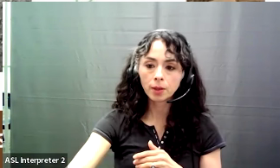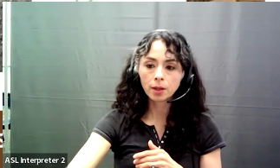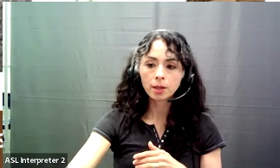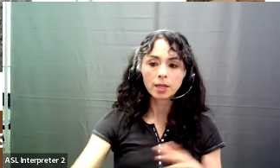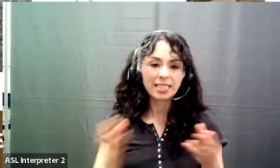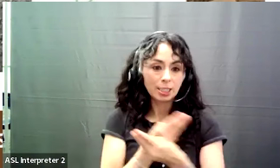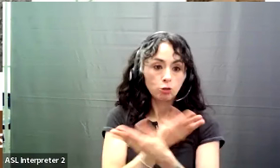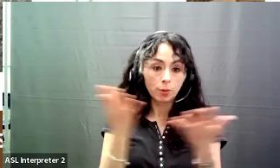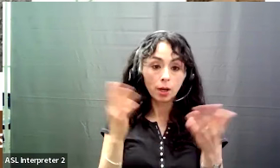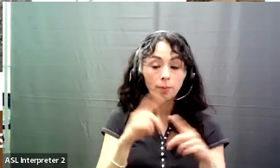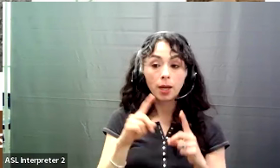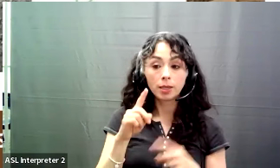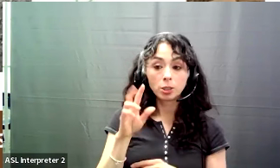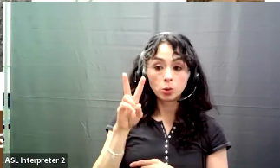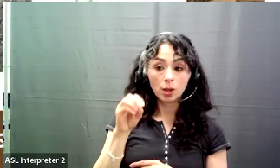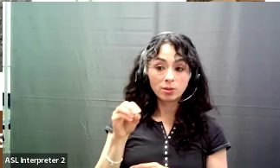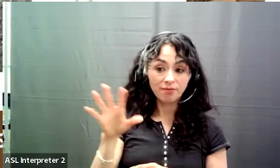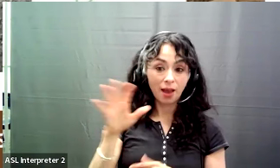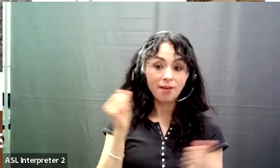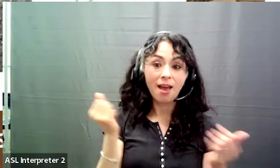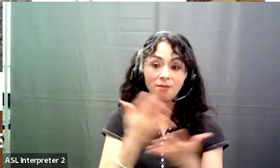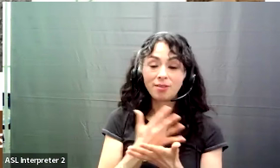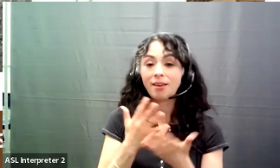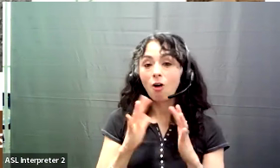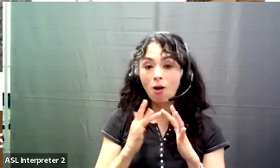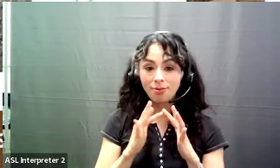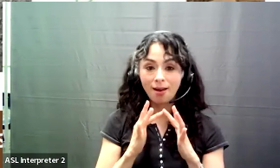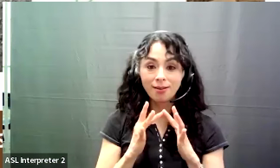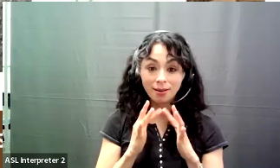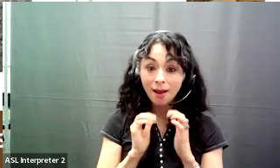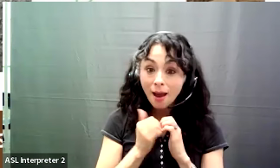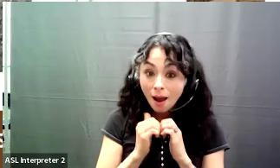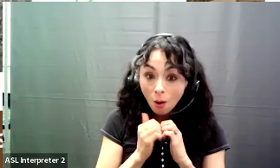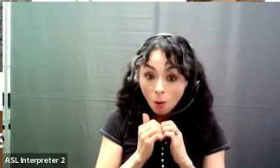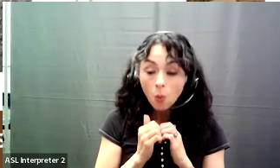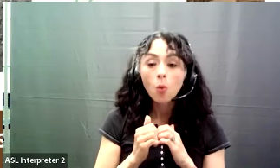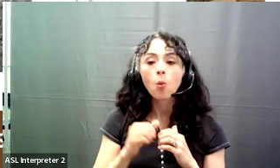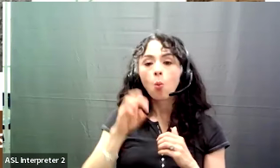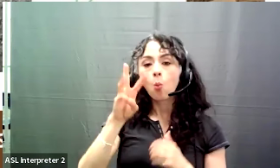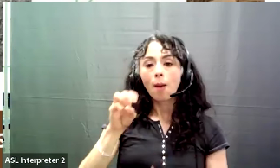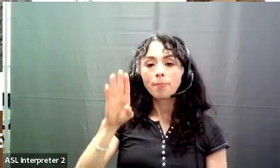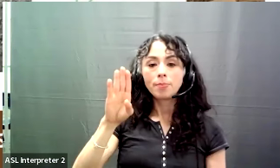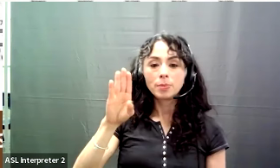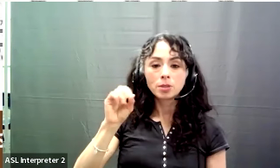in 2005, we started to 2005, we started to use the Web Soil